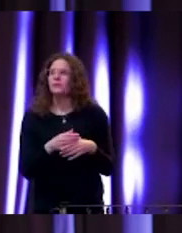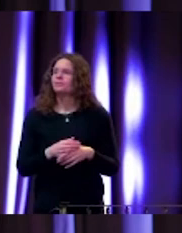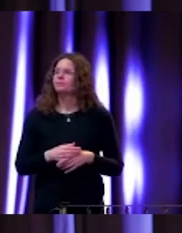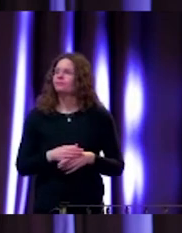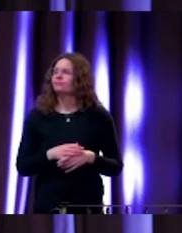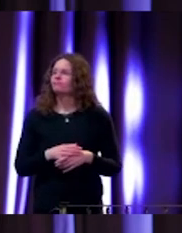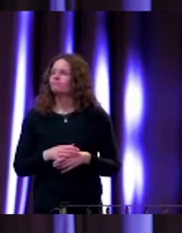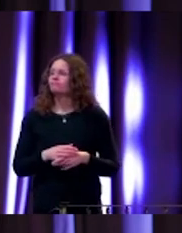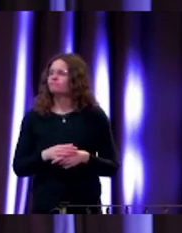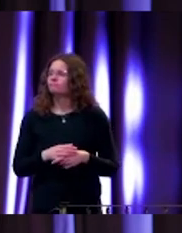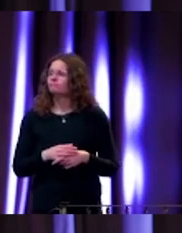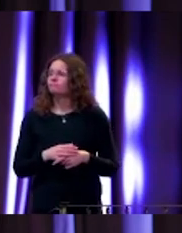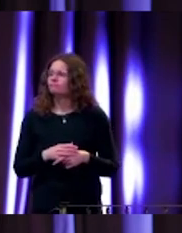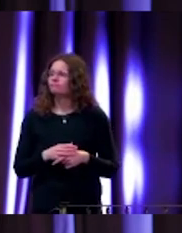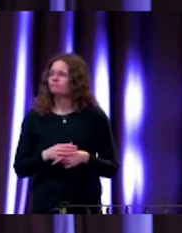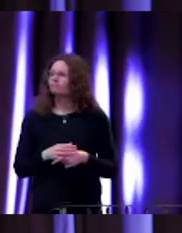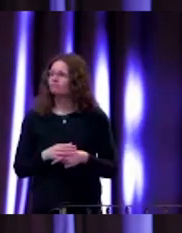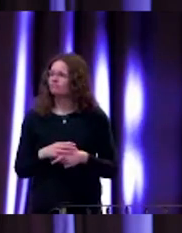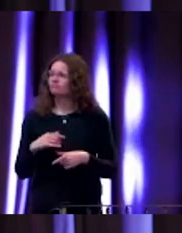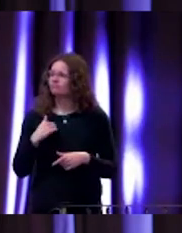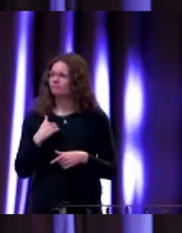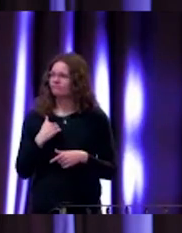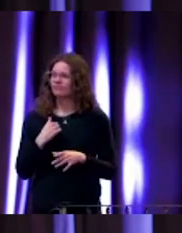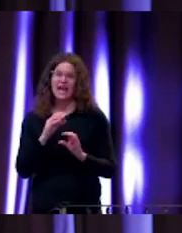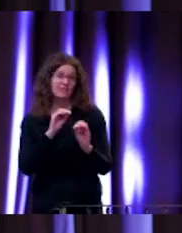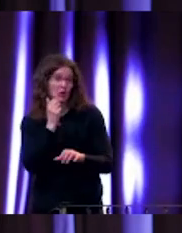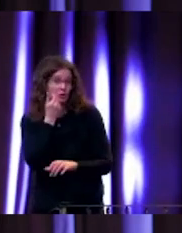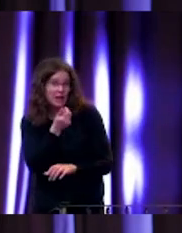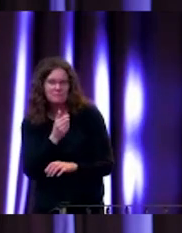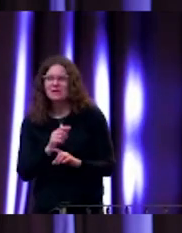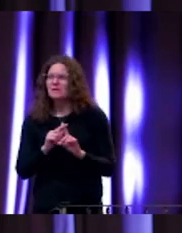I have kind of a shameless question, but I'm hoping it'll help more people than just me.